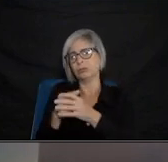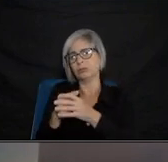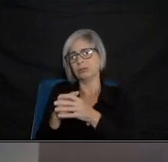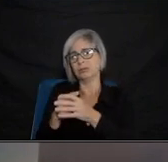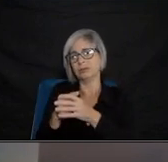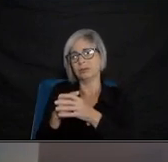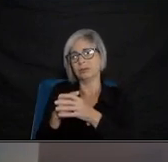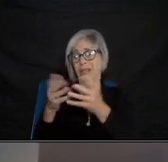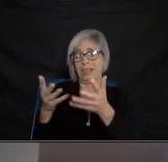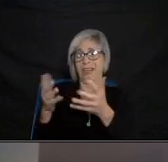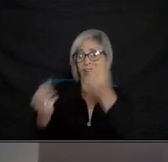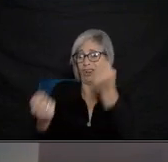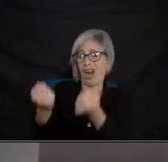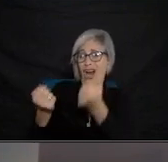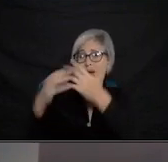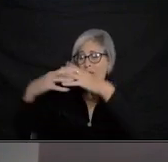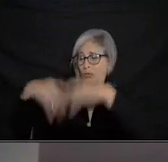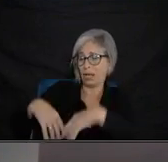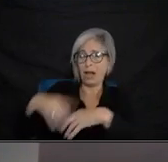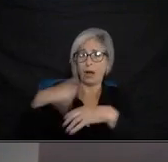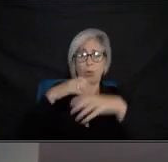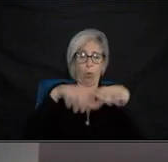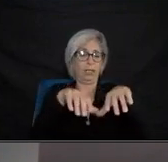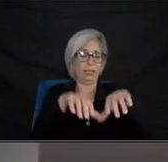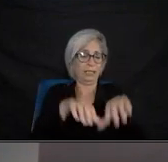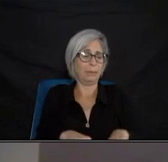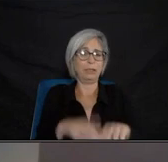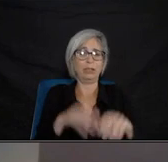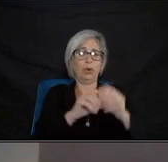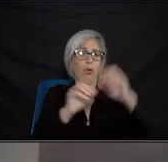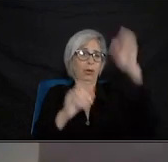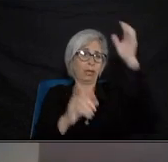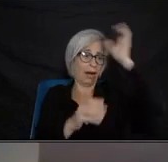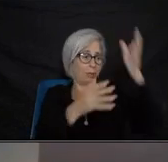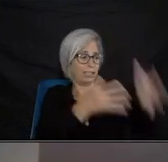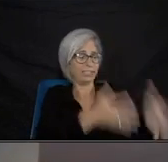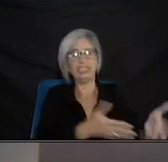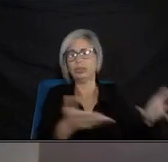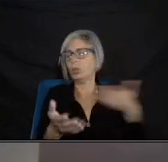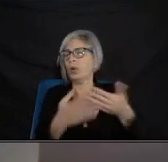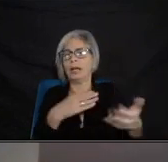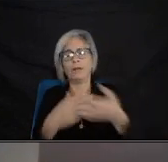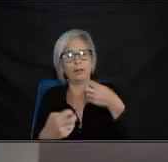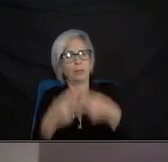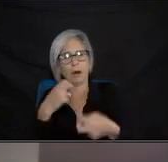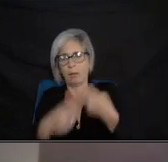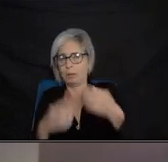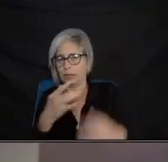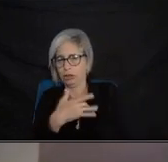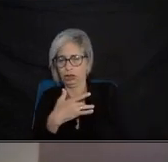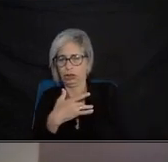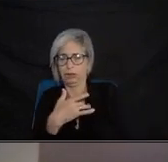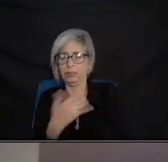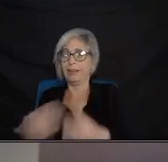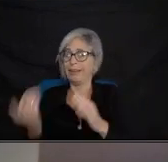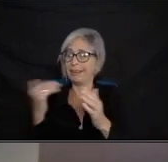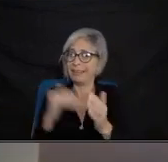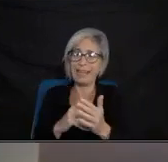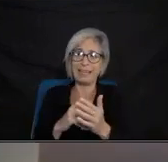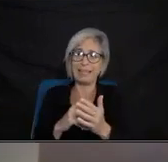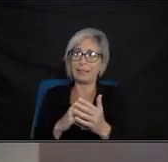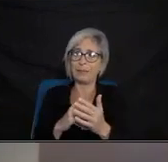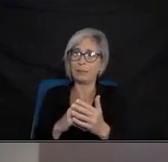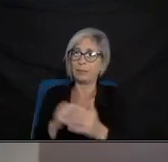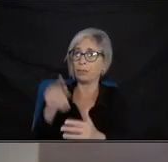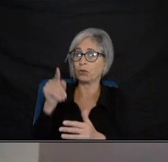cemetery or garbage and recycling. Next slide. Again, this isn't pre-populated. You